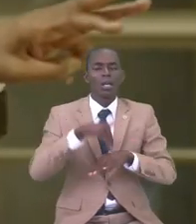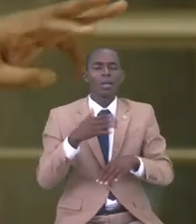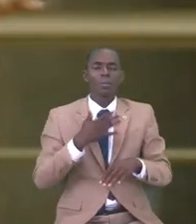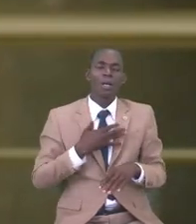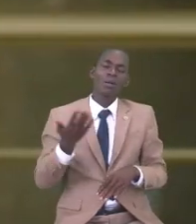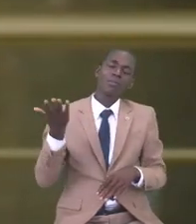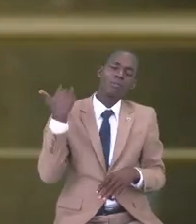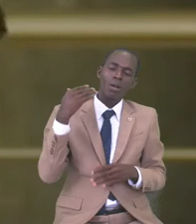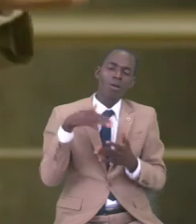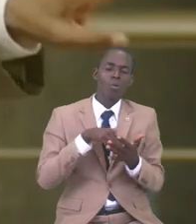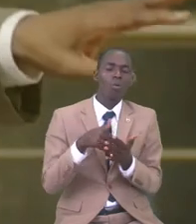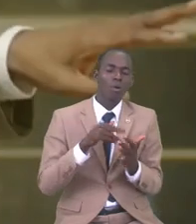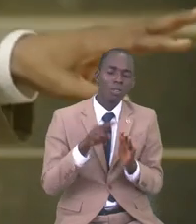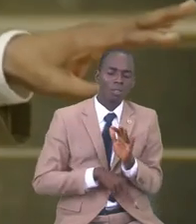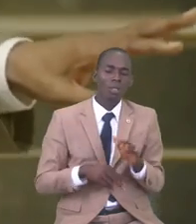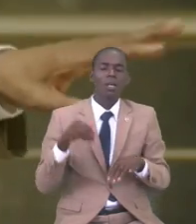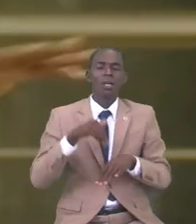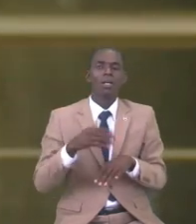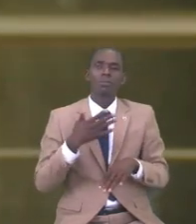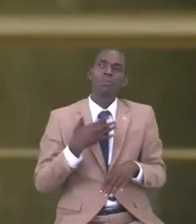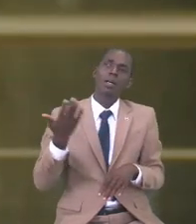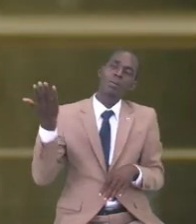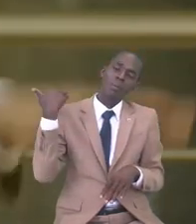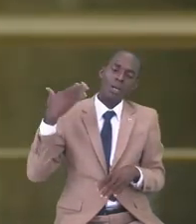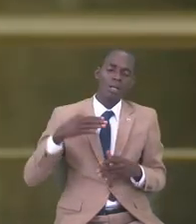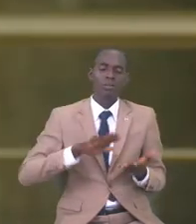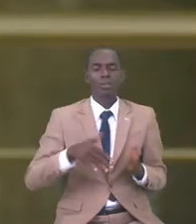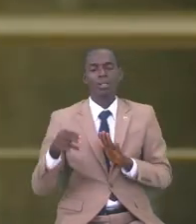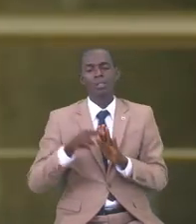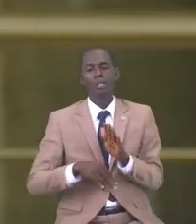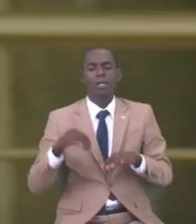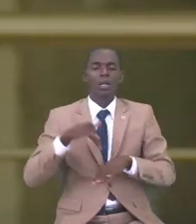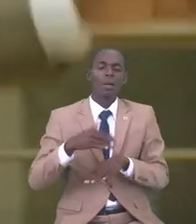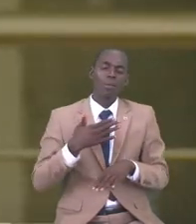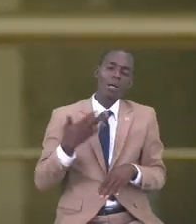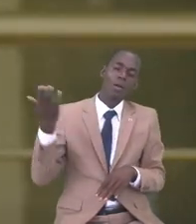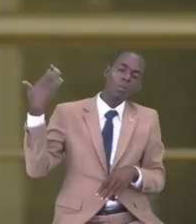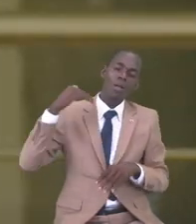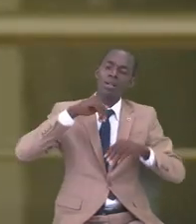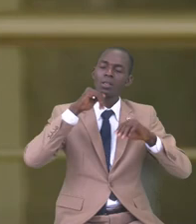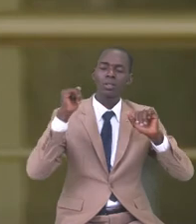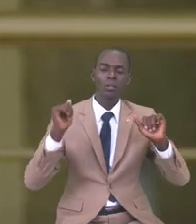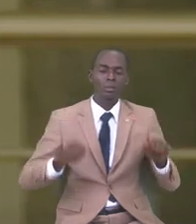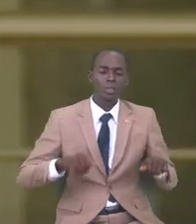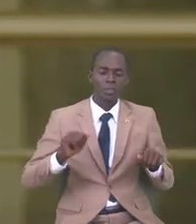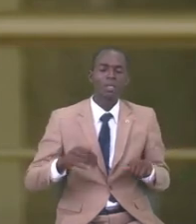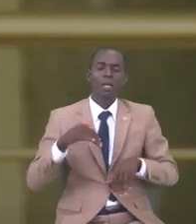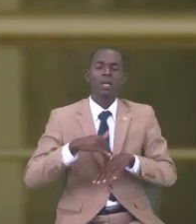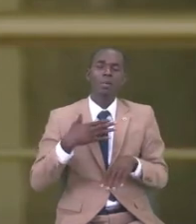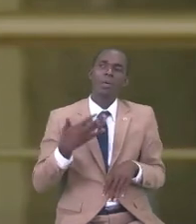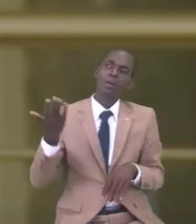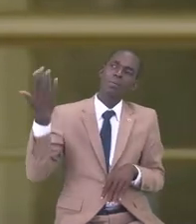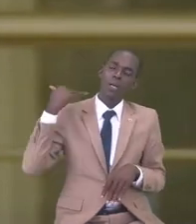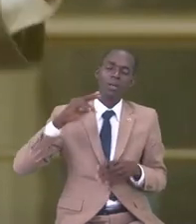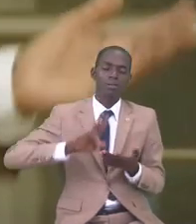dullness, at my past deadness, at my past inability, at my past defeat. I will not